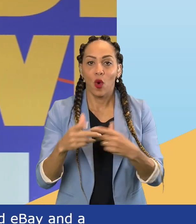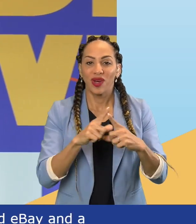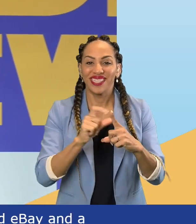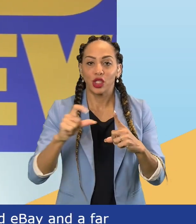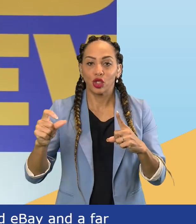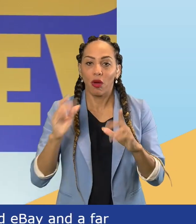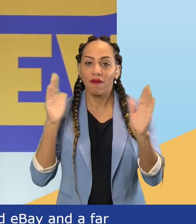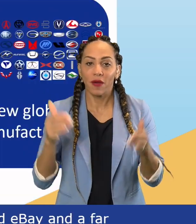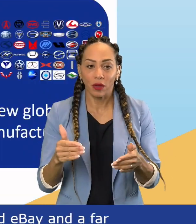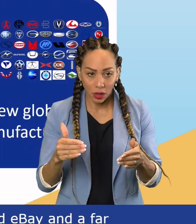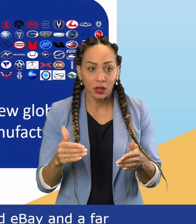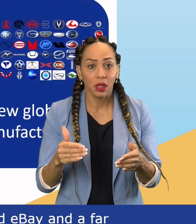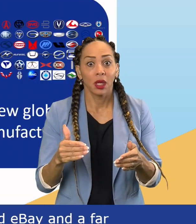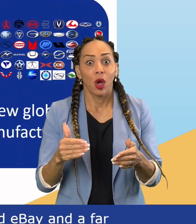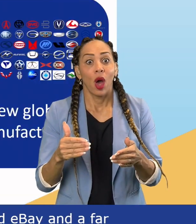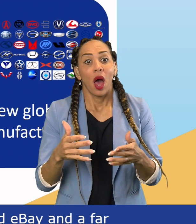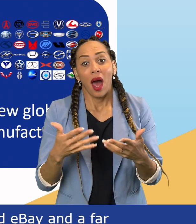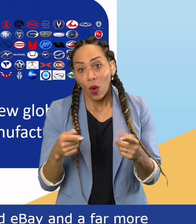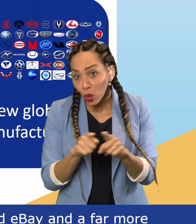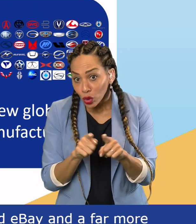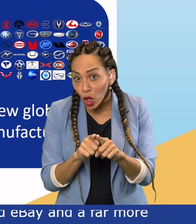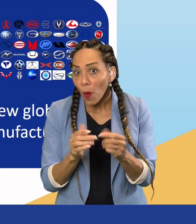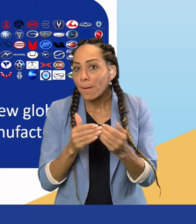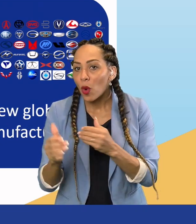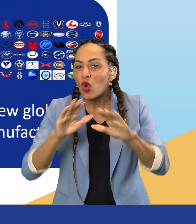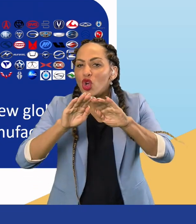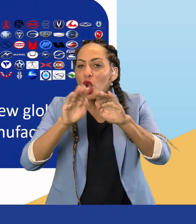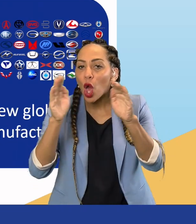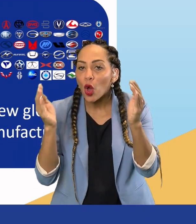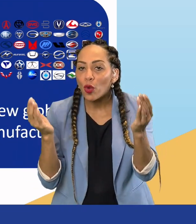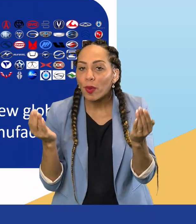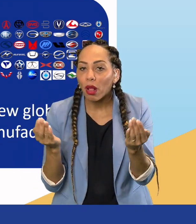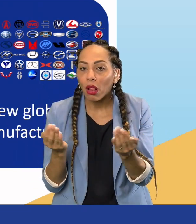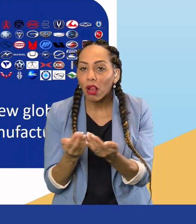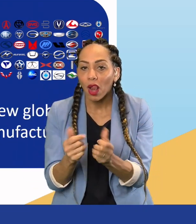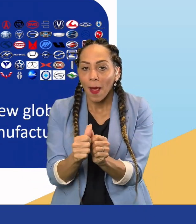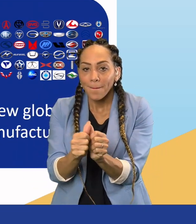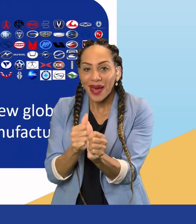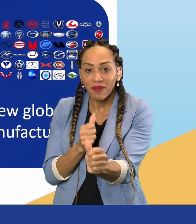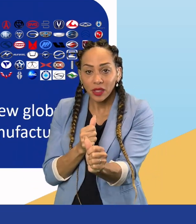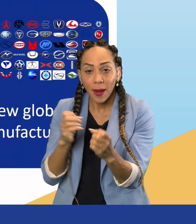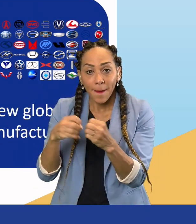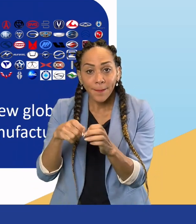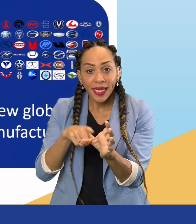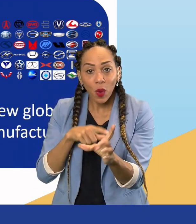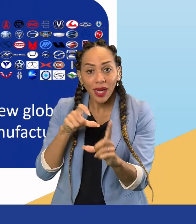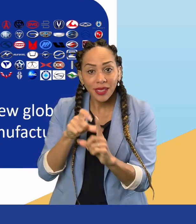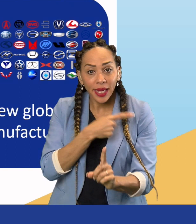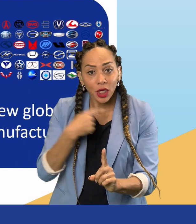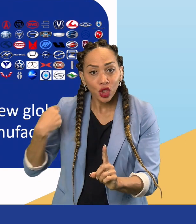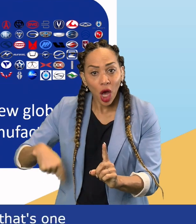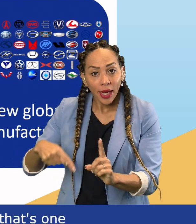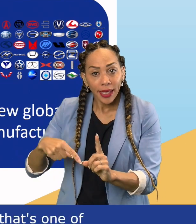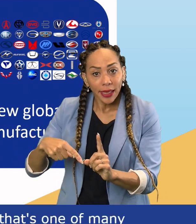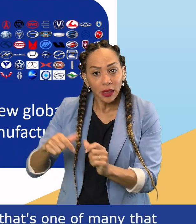global manufacturers. We mentioned BYD earlier on, but that's one of just many that are making their way to UK shores as we speak.